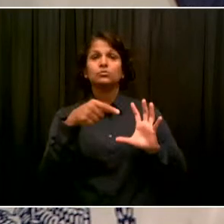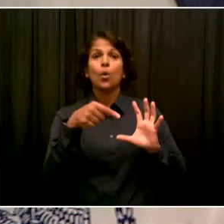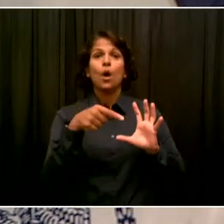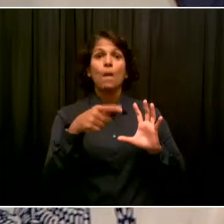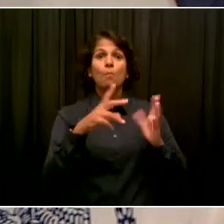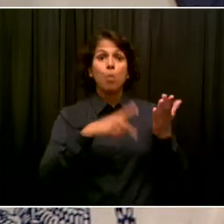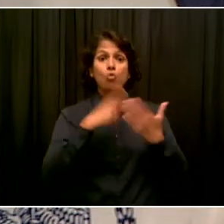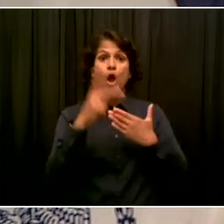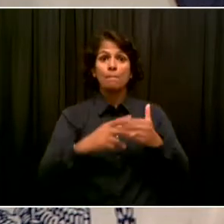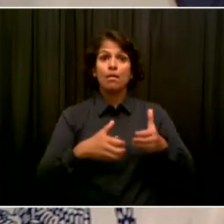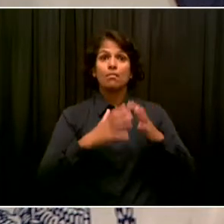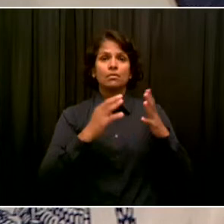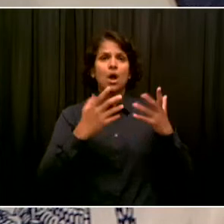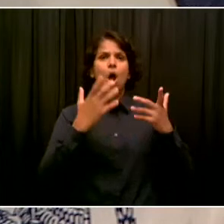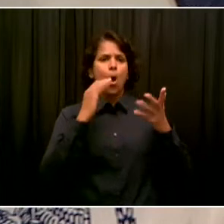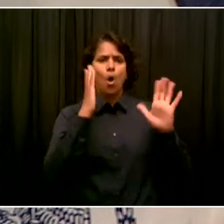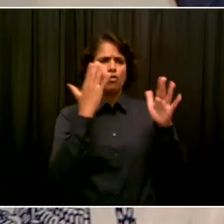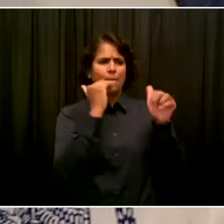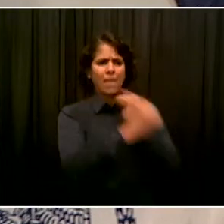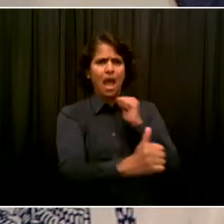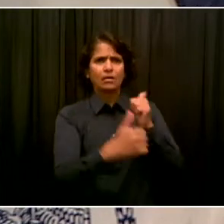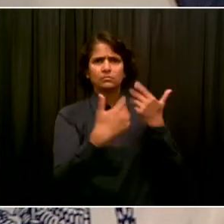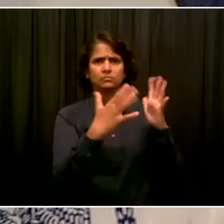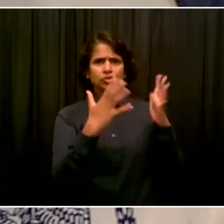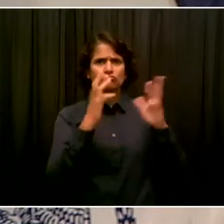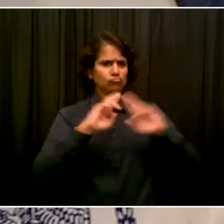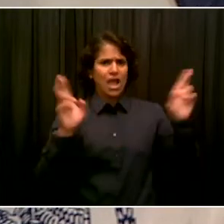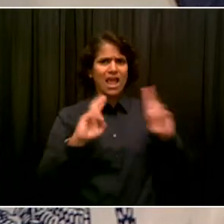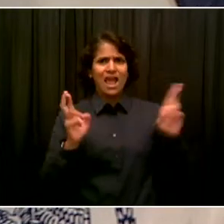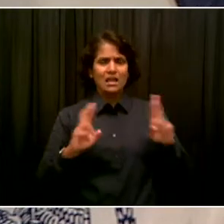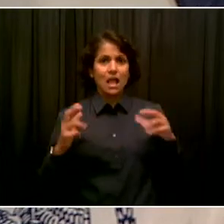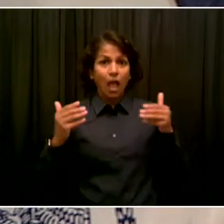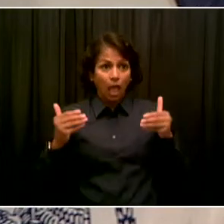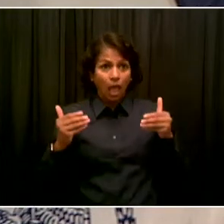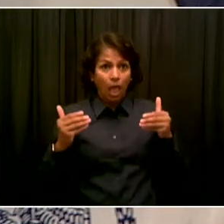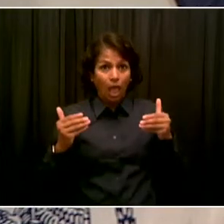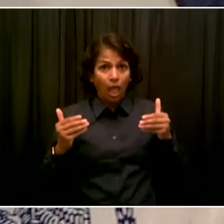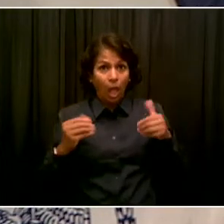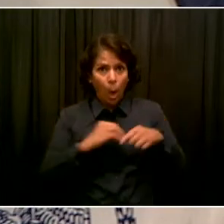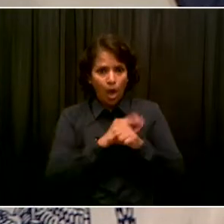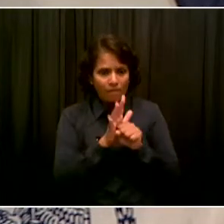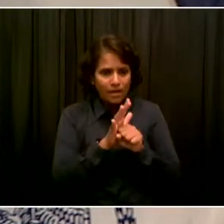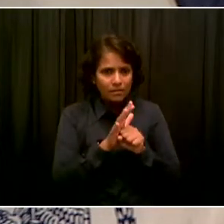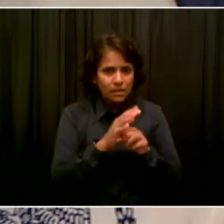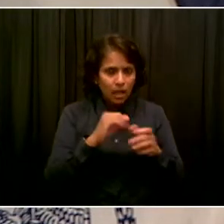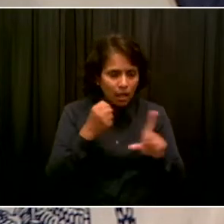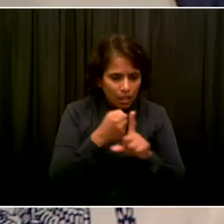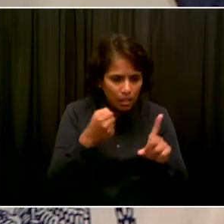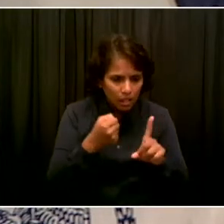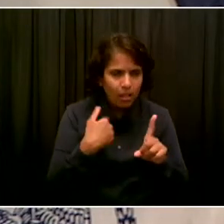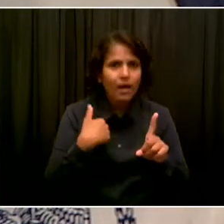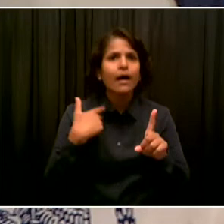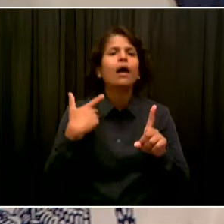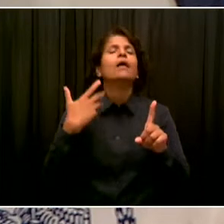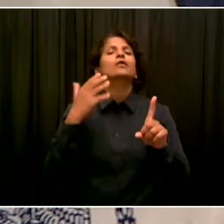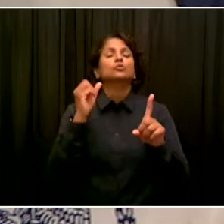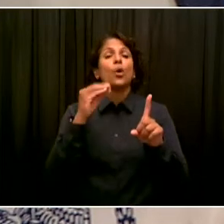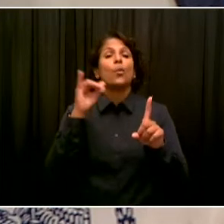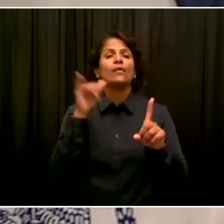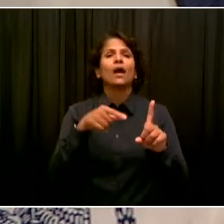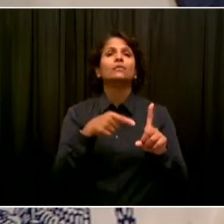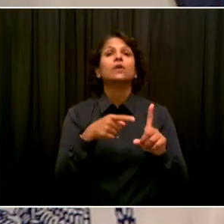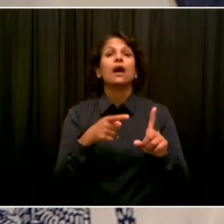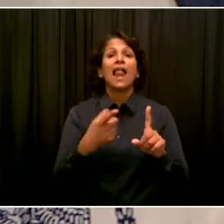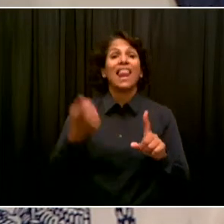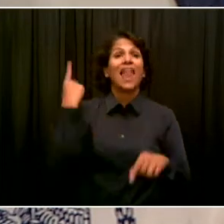we looked at the whole budget situation and what could be done in person in the spring last year, 2020, it